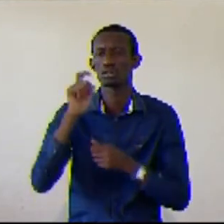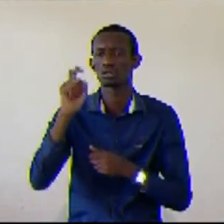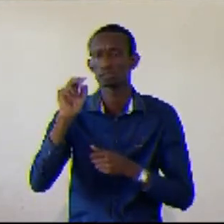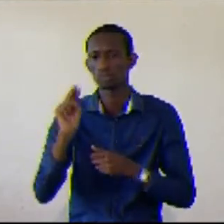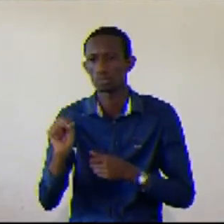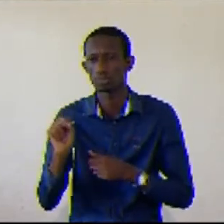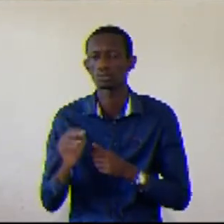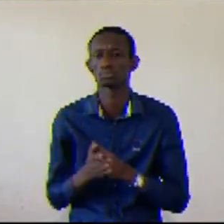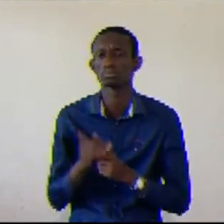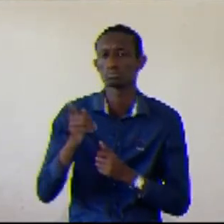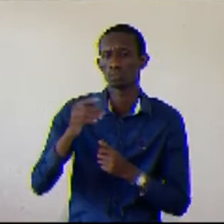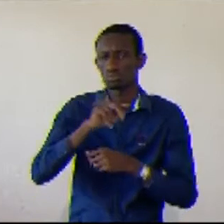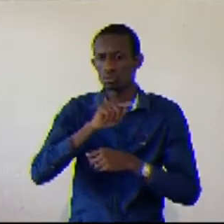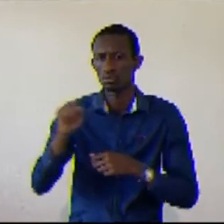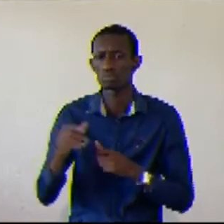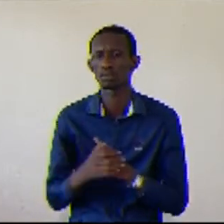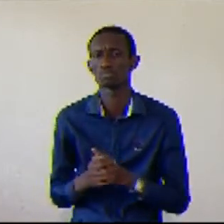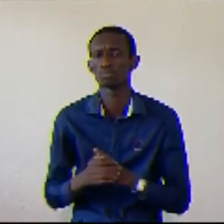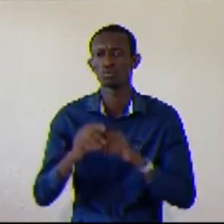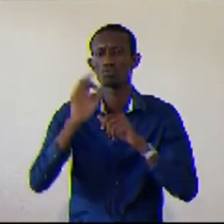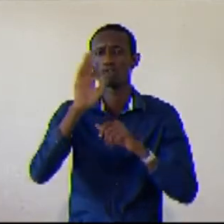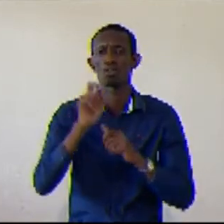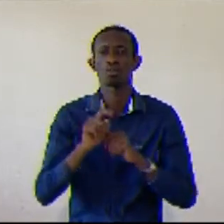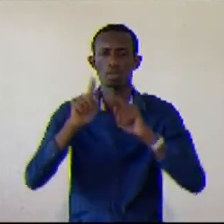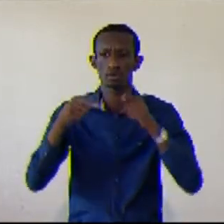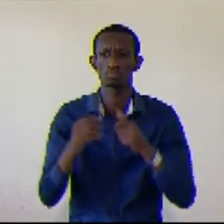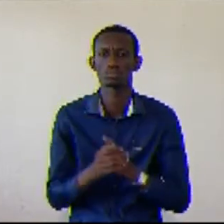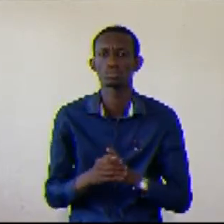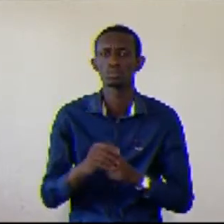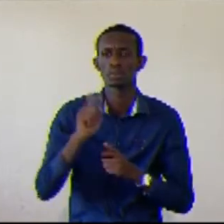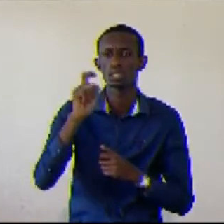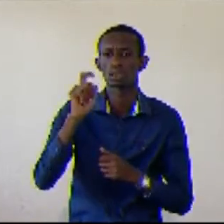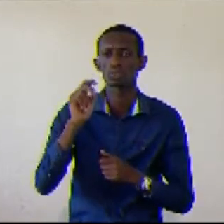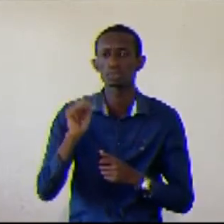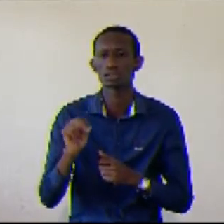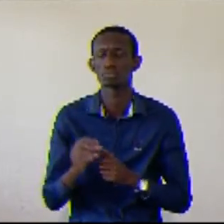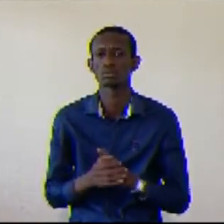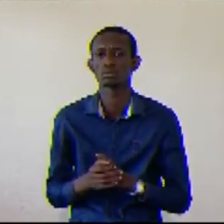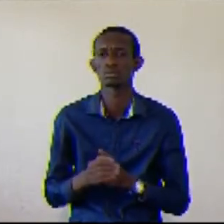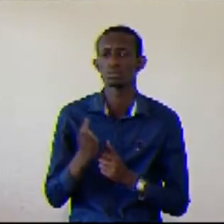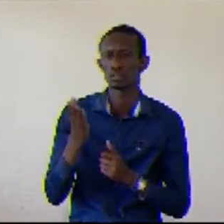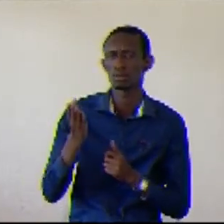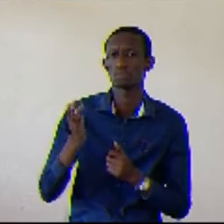divided by f derivative of xn. And this is known as the